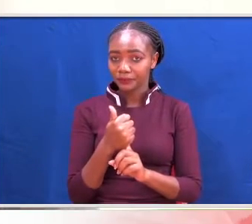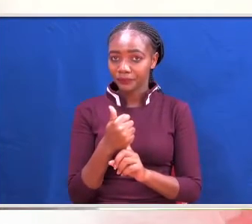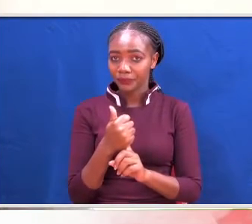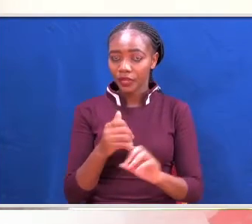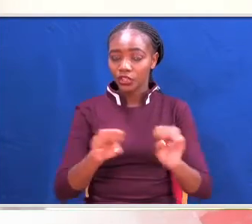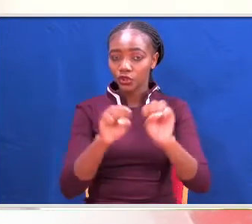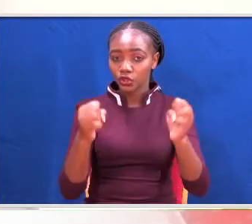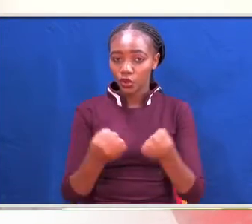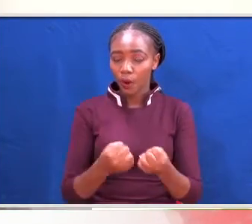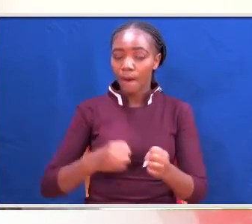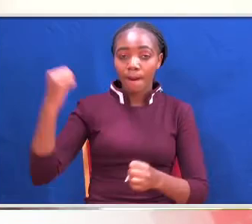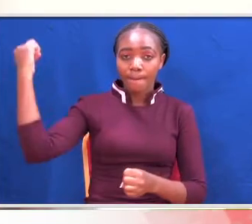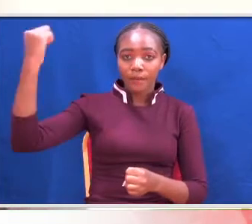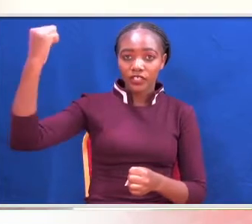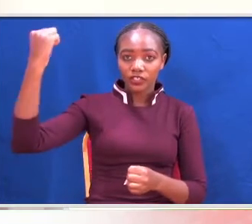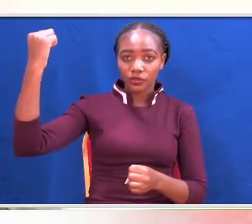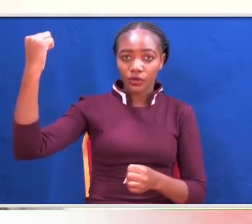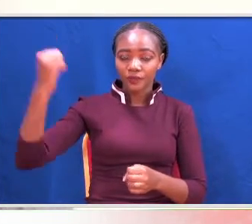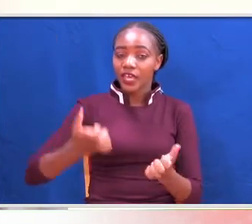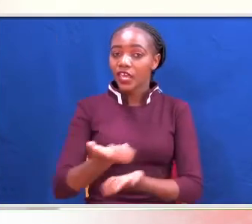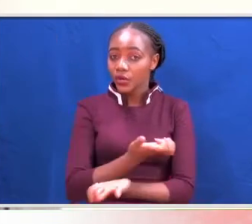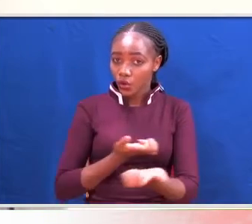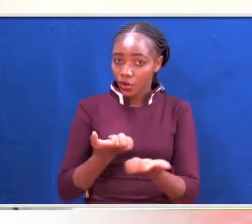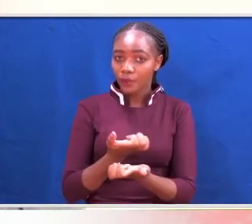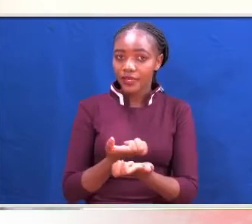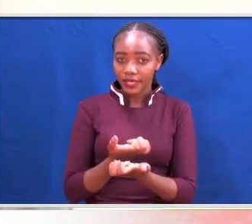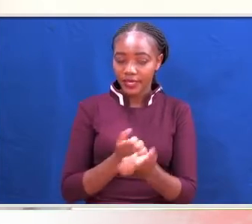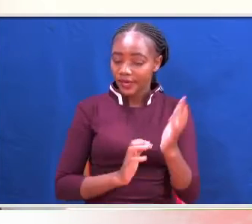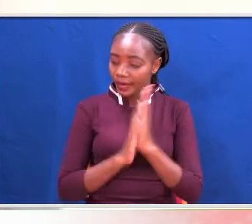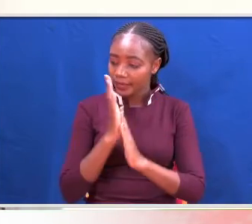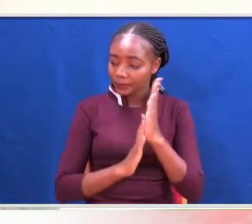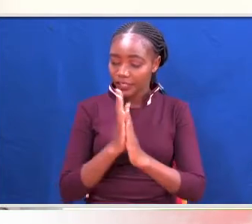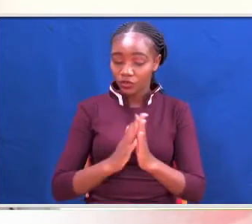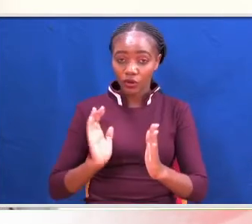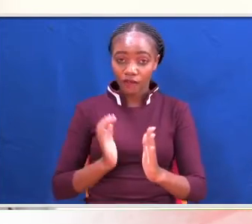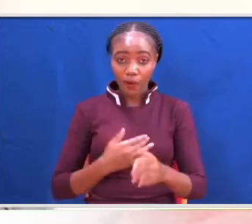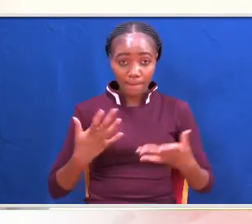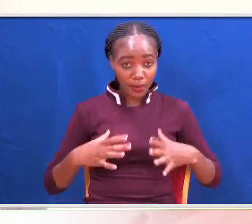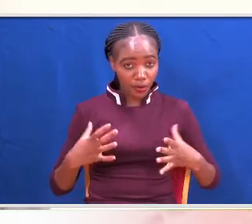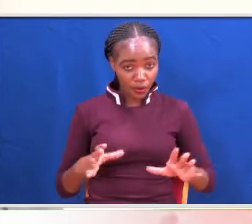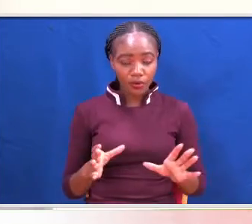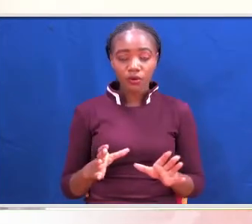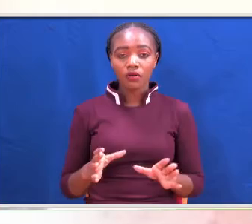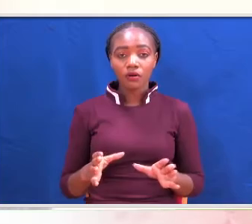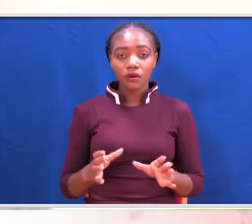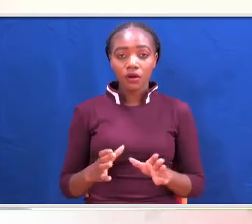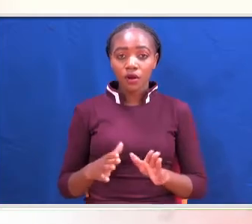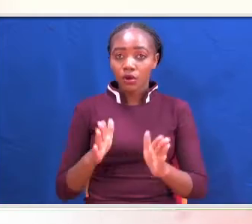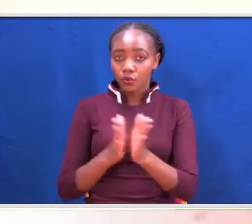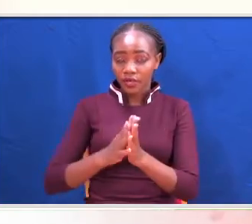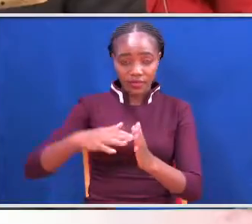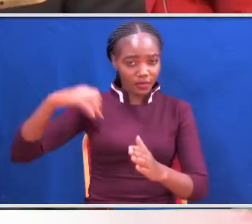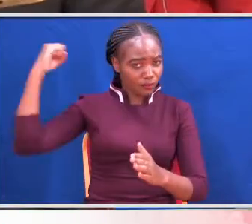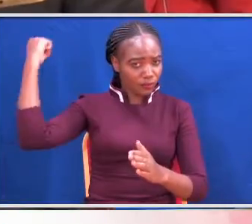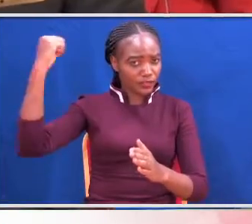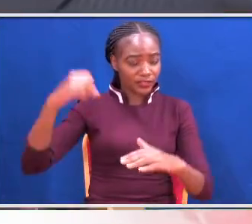social, political, economic aspirations of our people with a start-stop